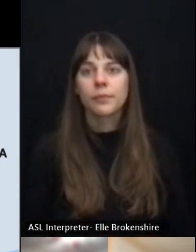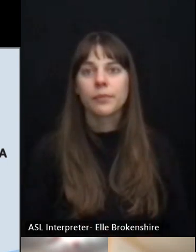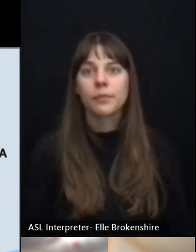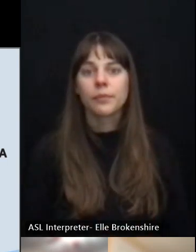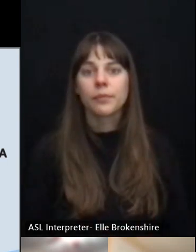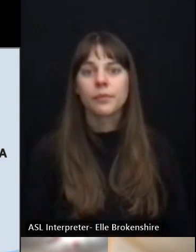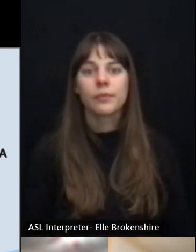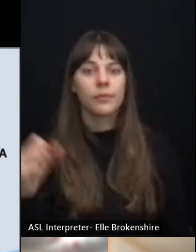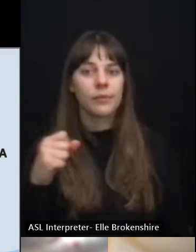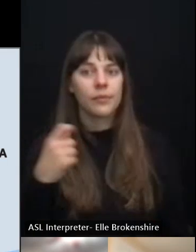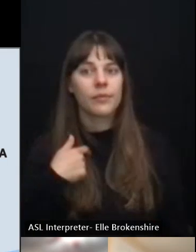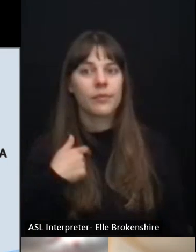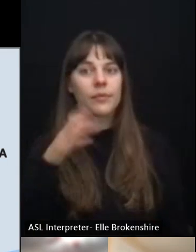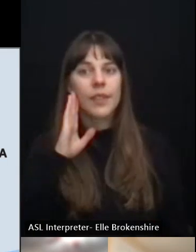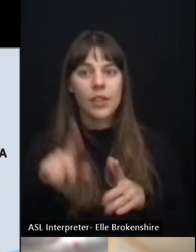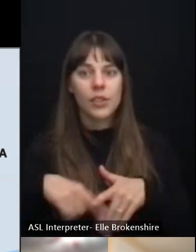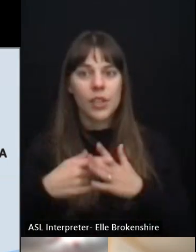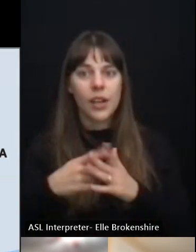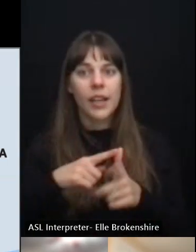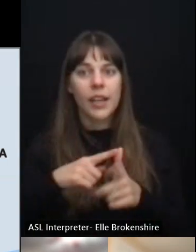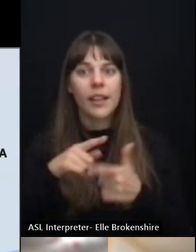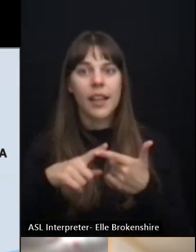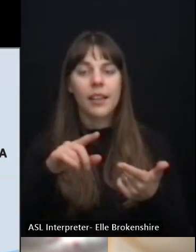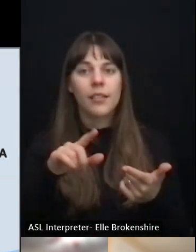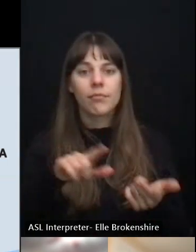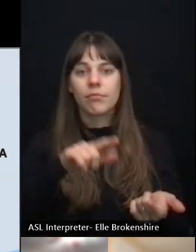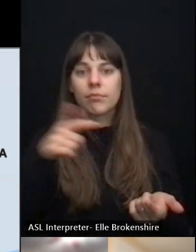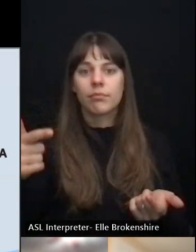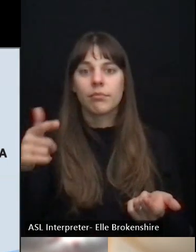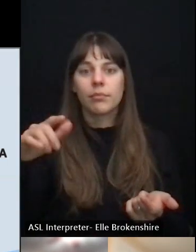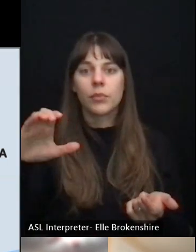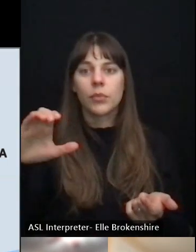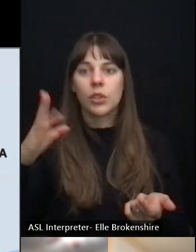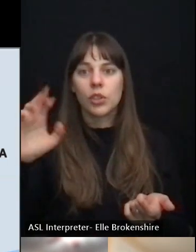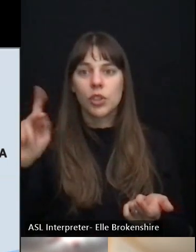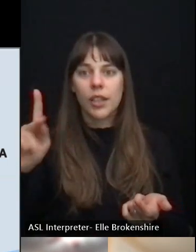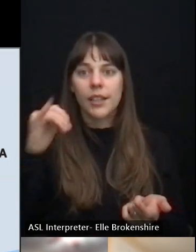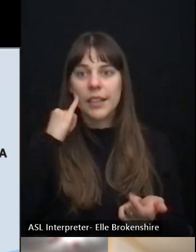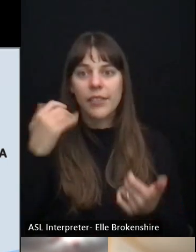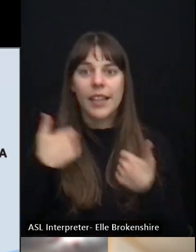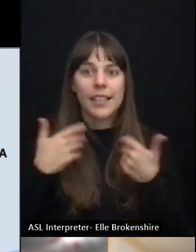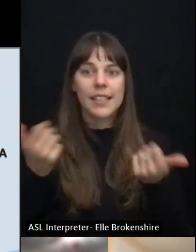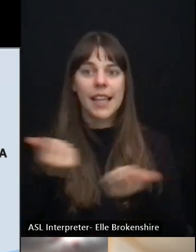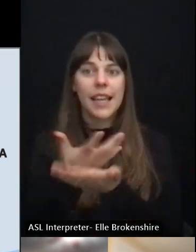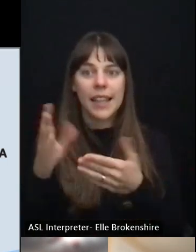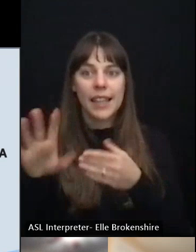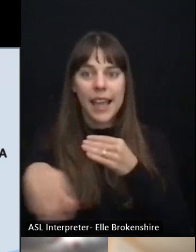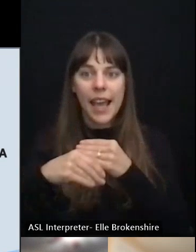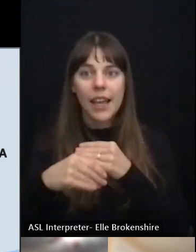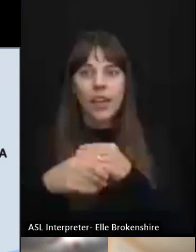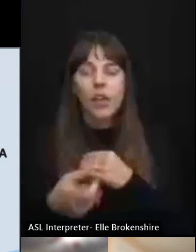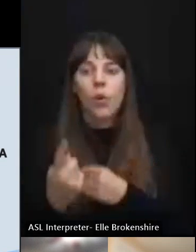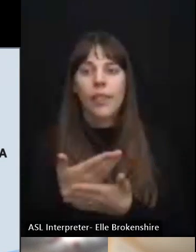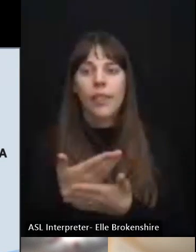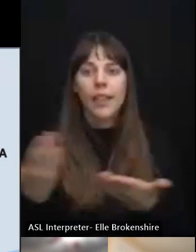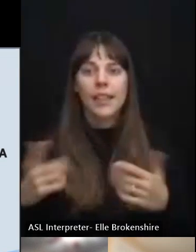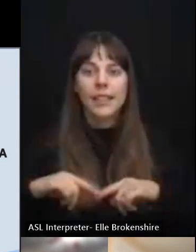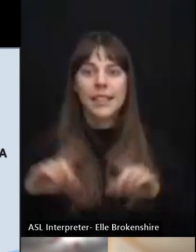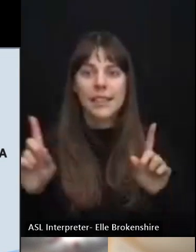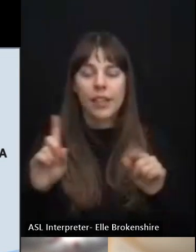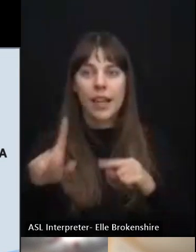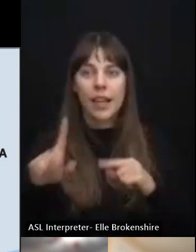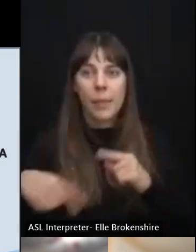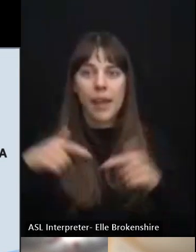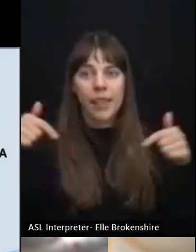Yeah, so I'll start and then I'll throw it over to Chuck to see if he has anything to add. So, you know, one thing that's different about